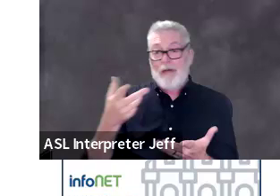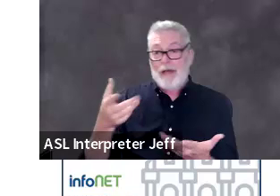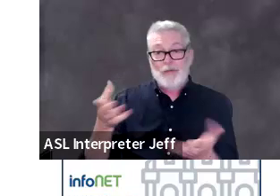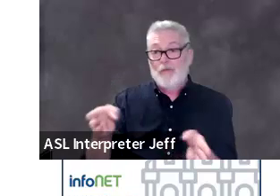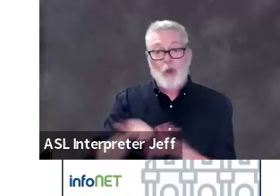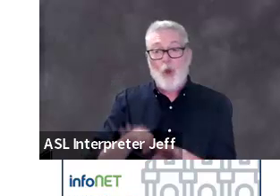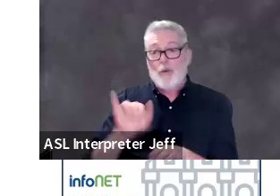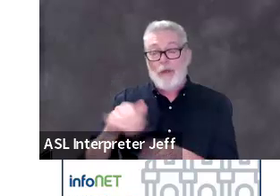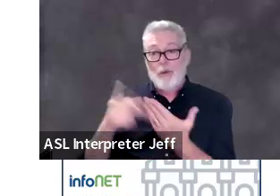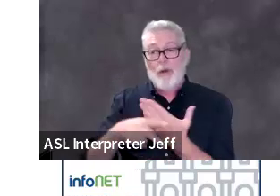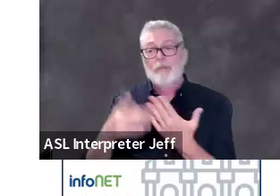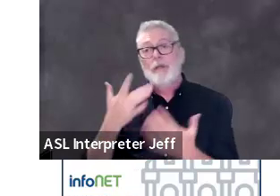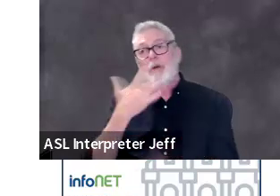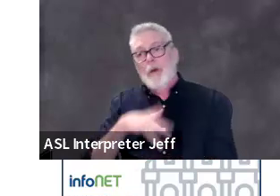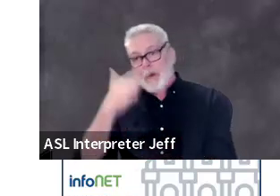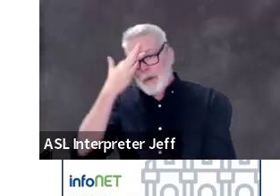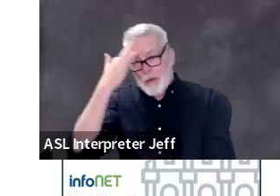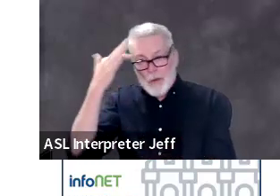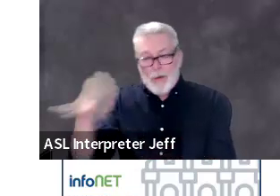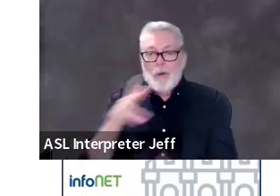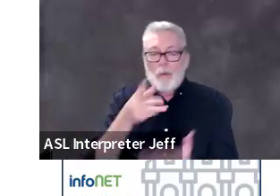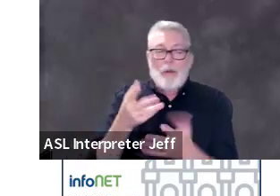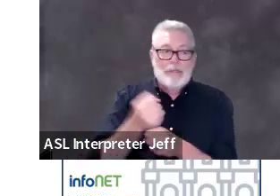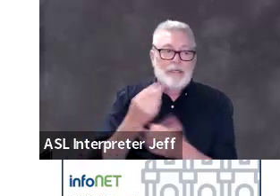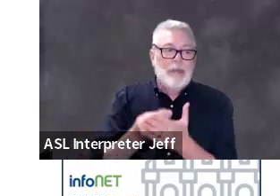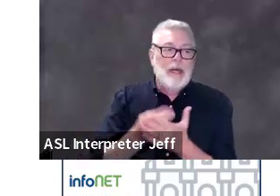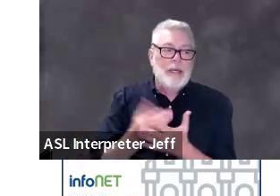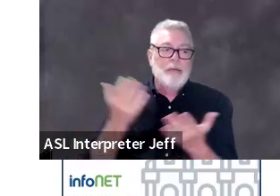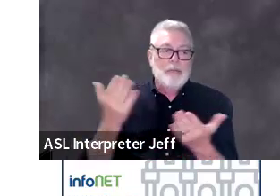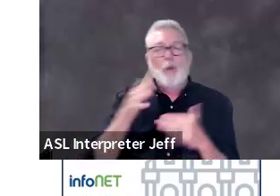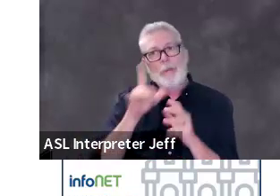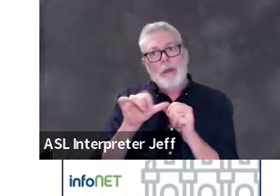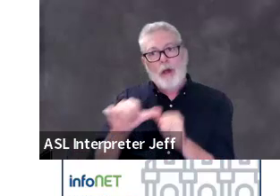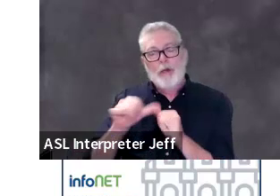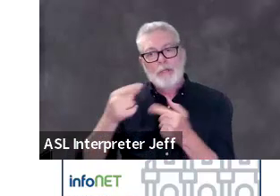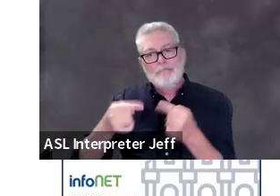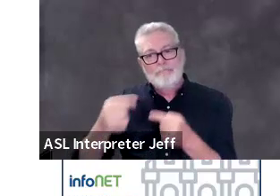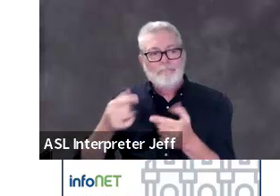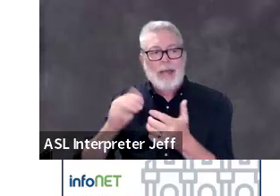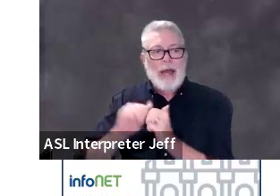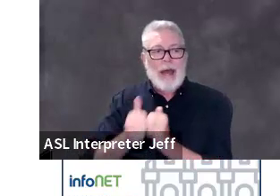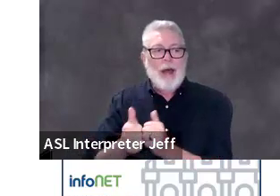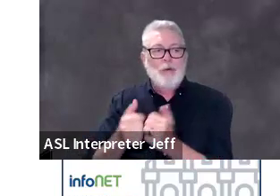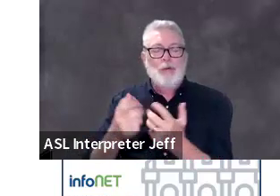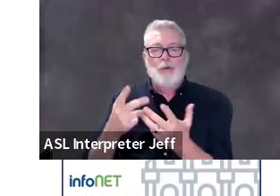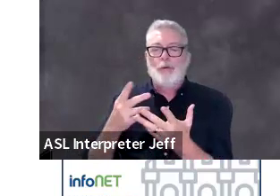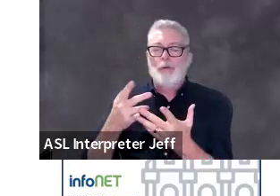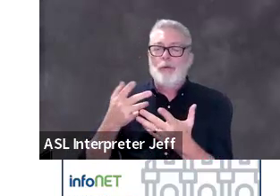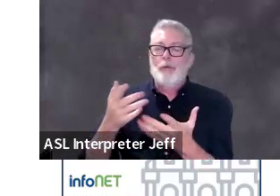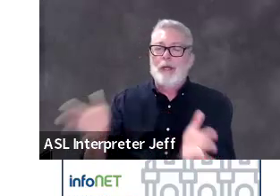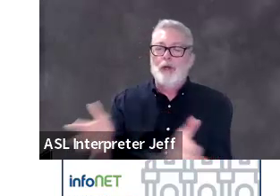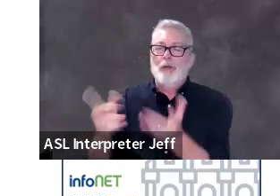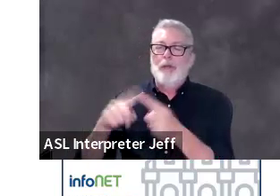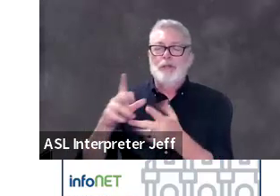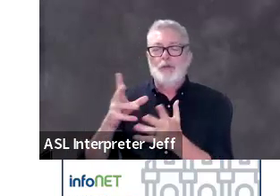fortunately, that was funded. I think there will be an ongoing discussion about how to make that a self-sustaining program so it